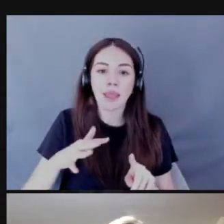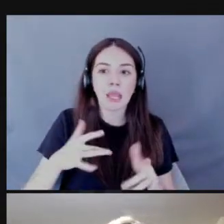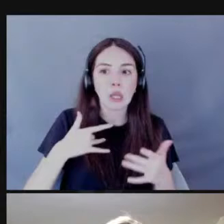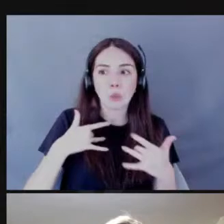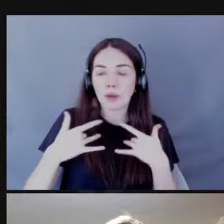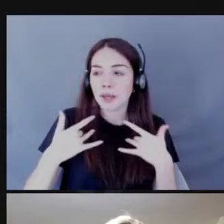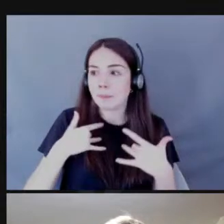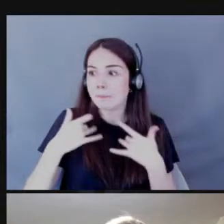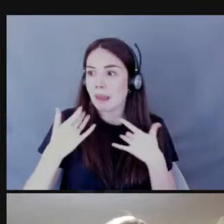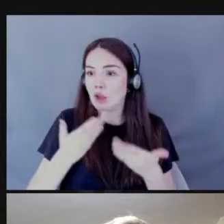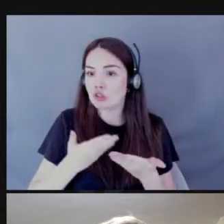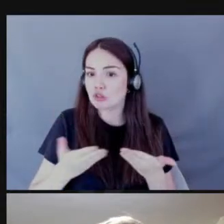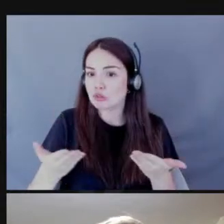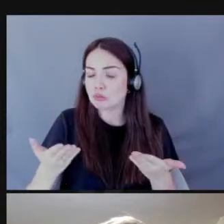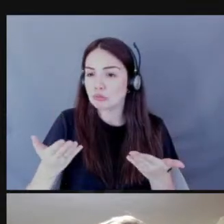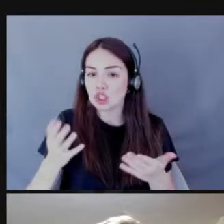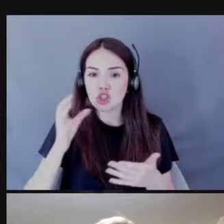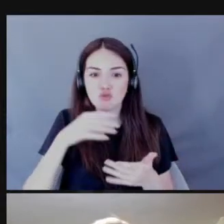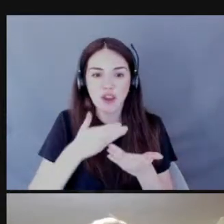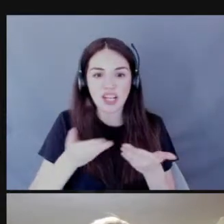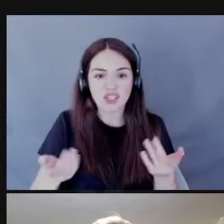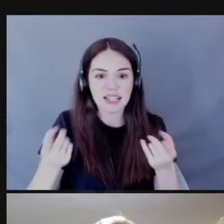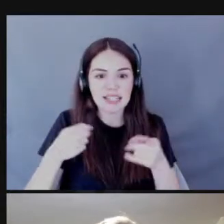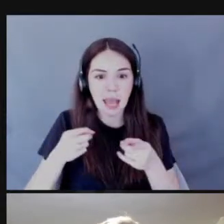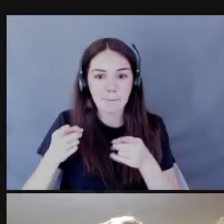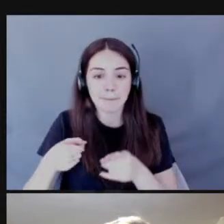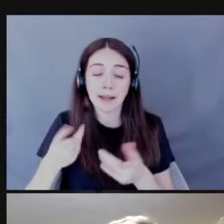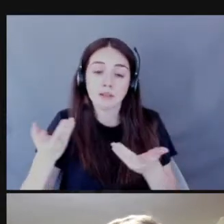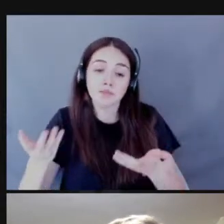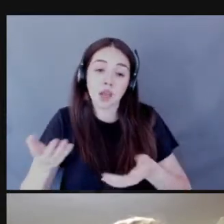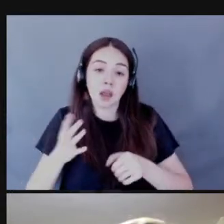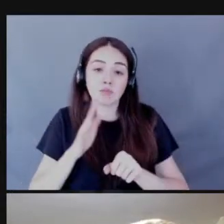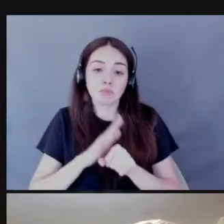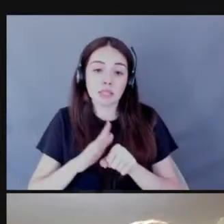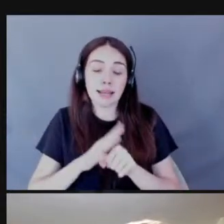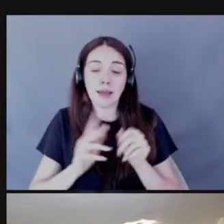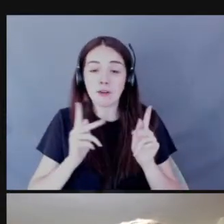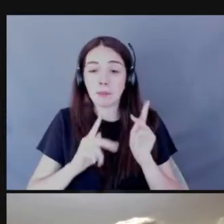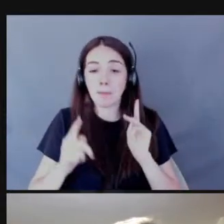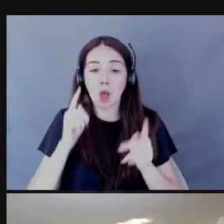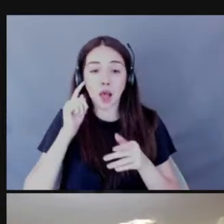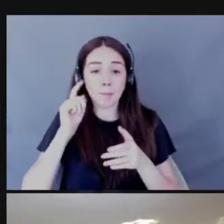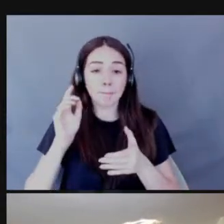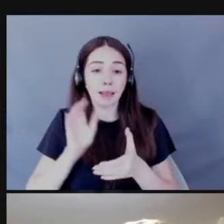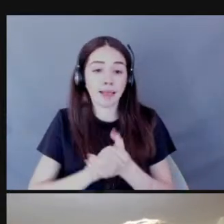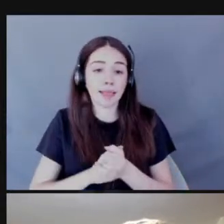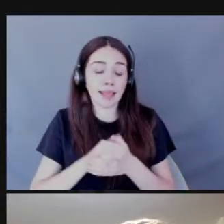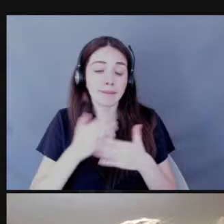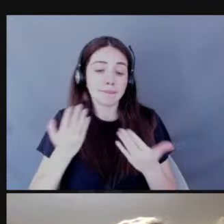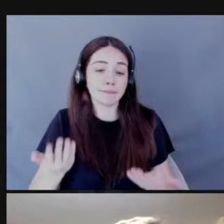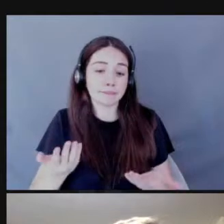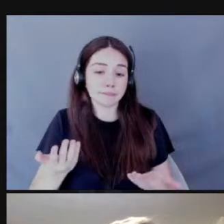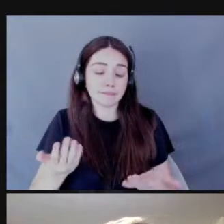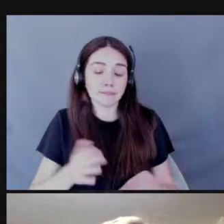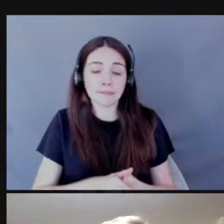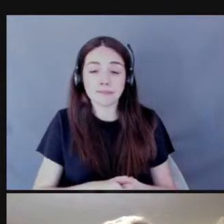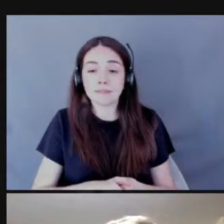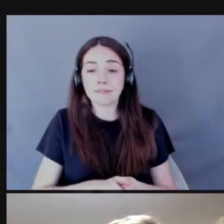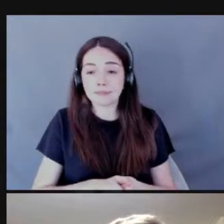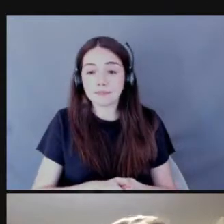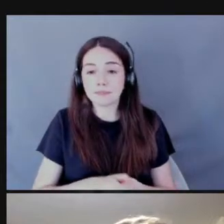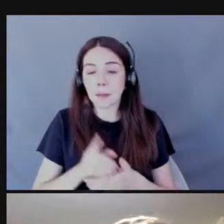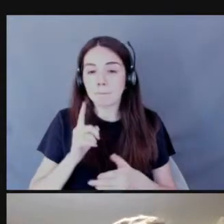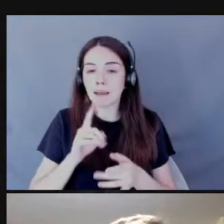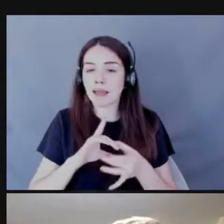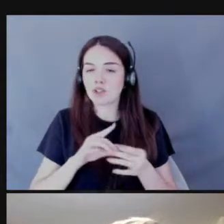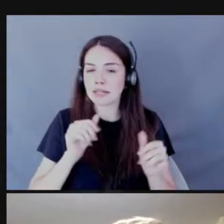And so it was enough for people to kind of go with, but I think scientifically it didn't hang